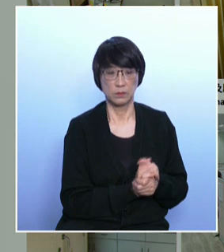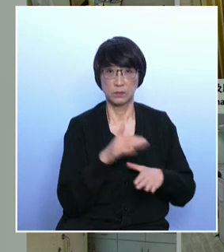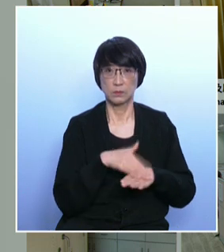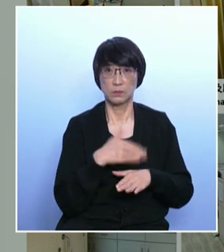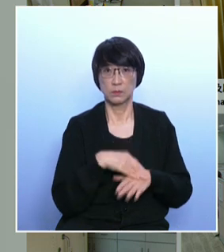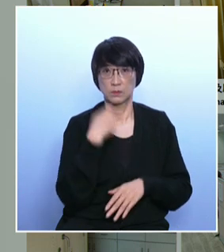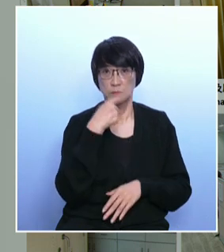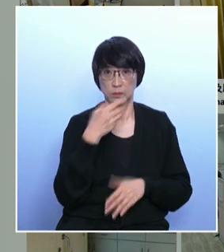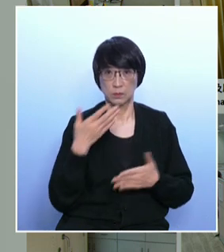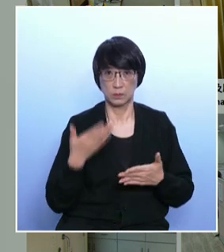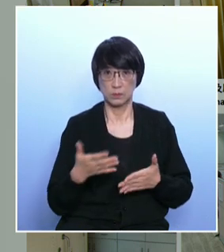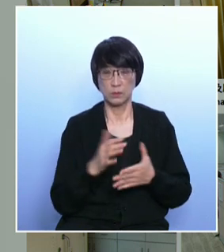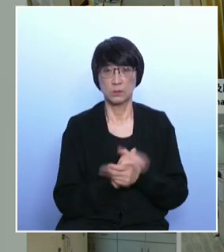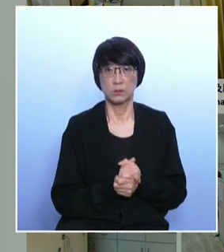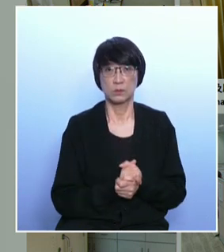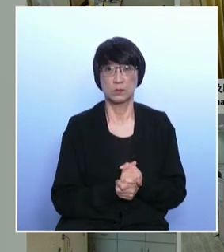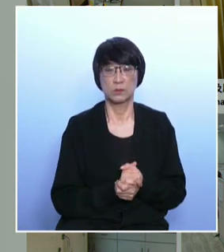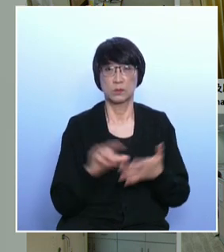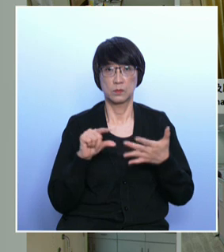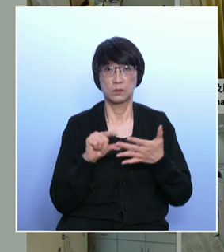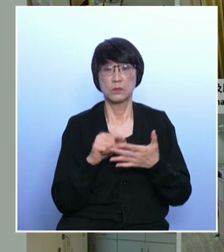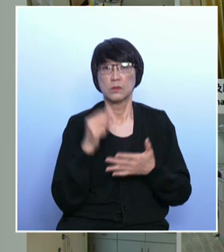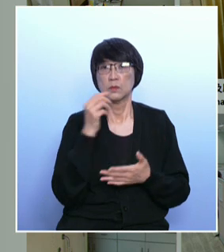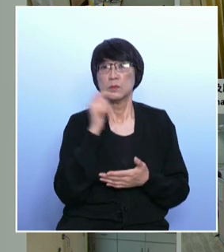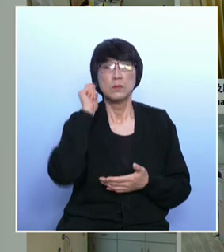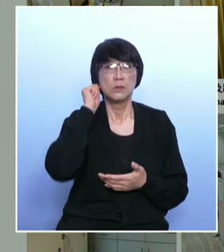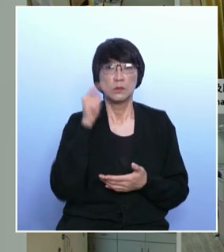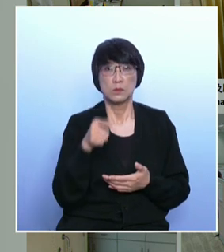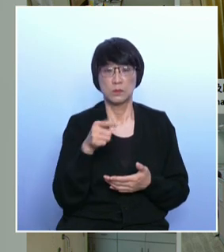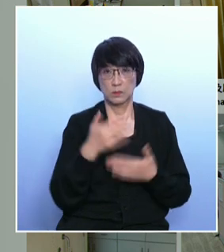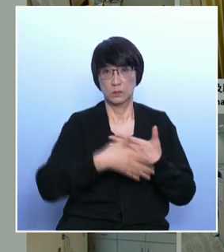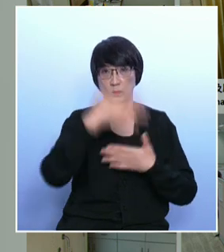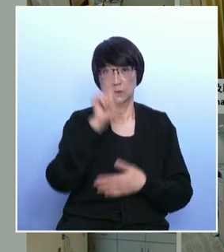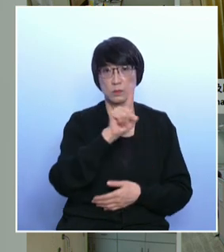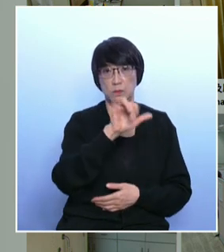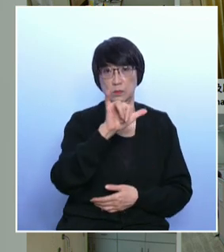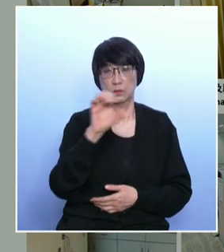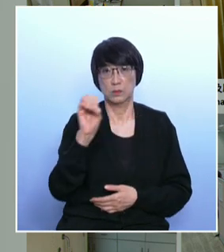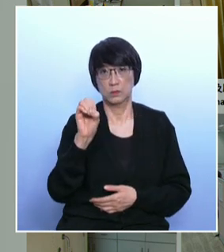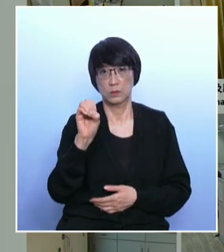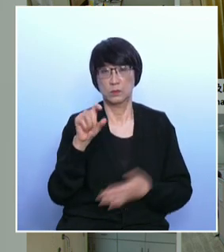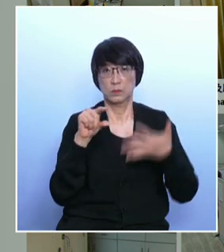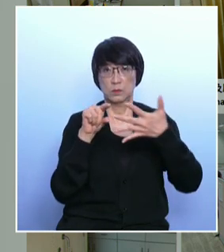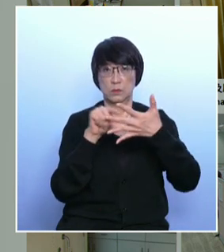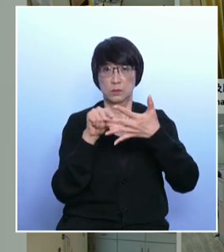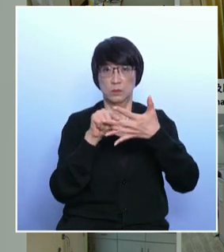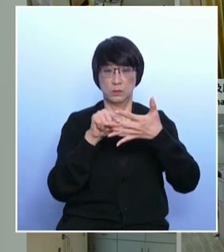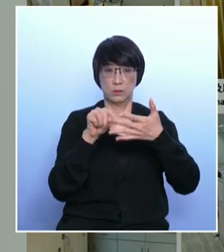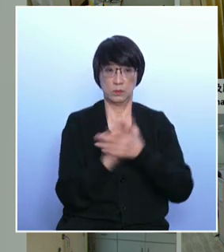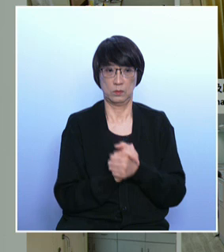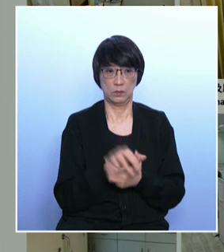Please refer to the pictures. You'll have an idea of the actual circumstances. In Madam SHO residence, there are